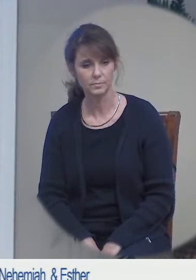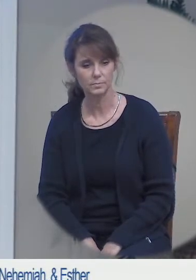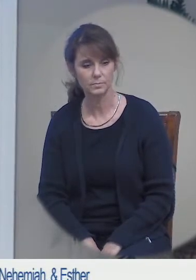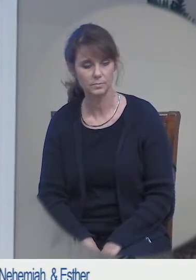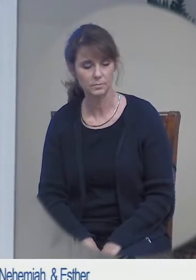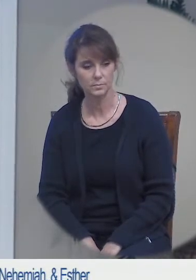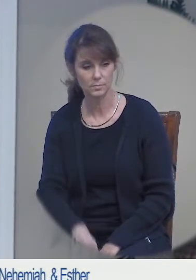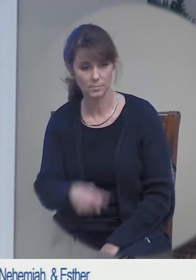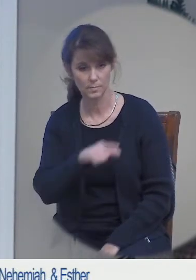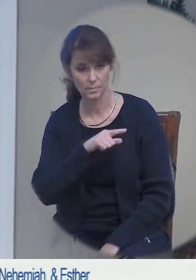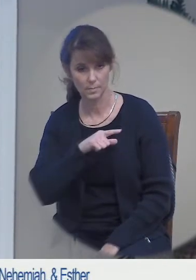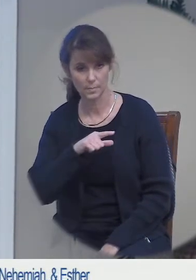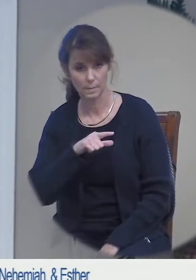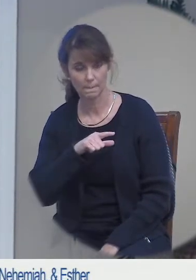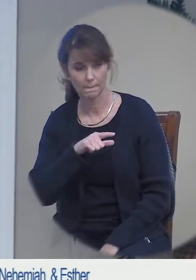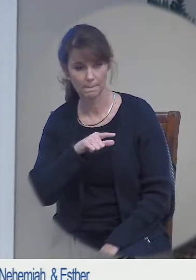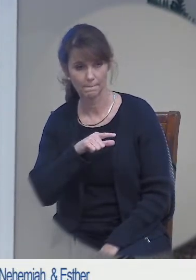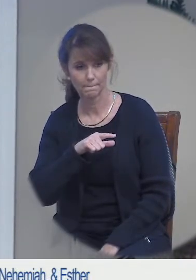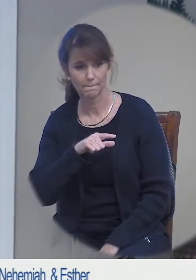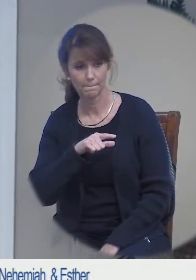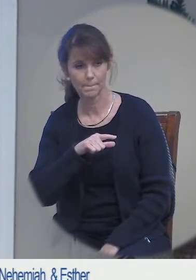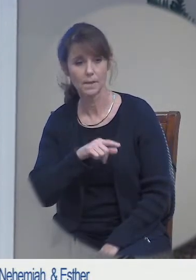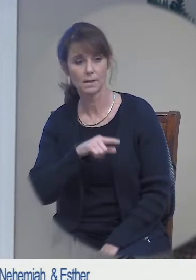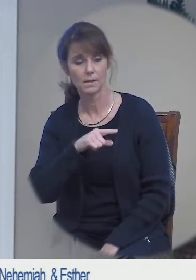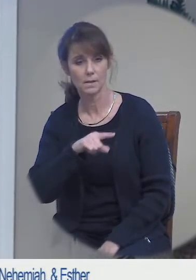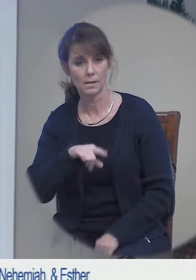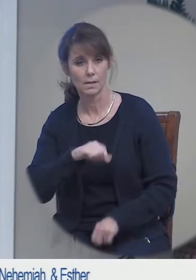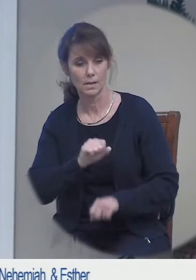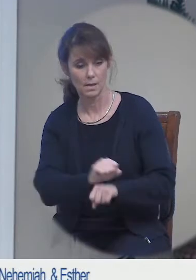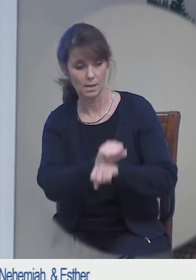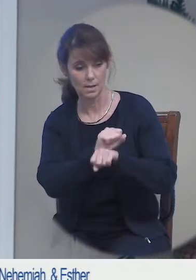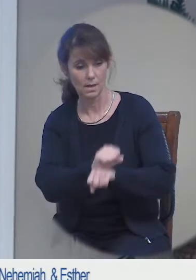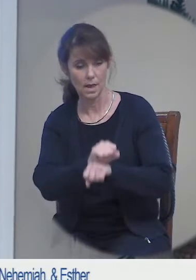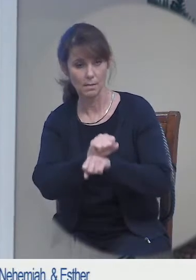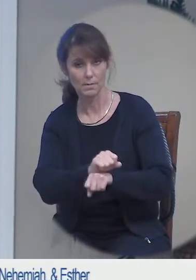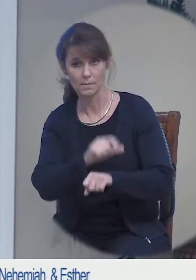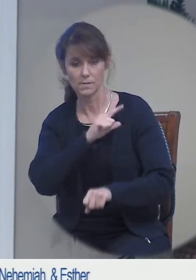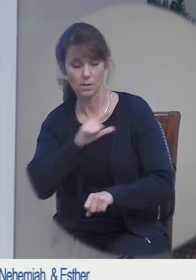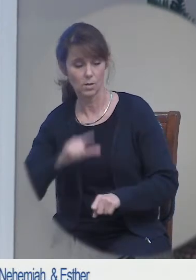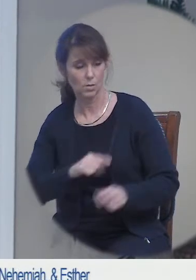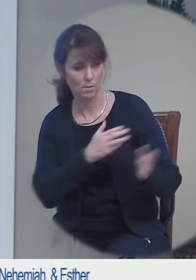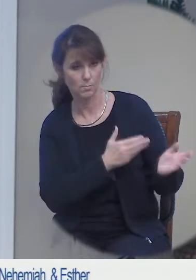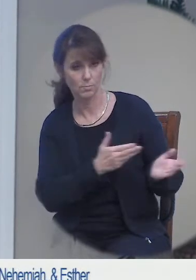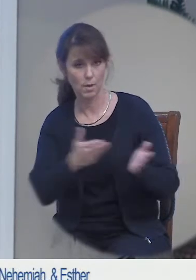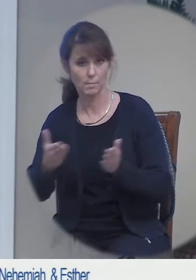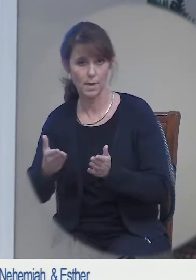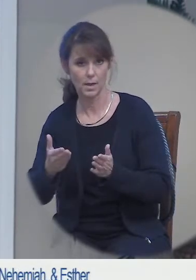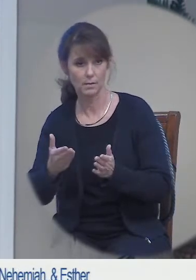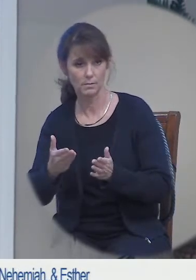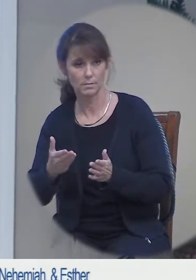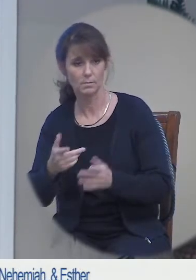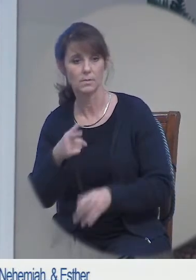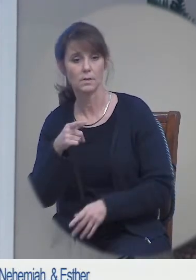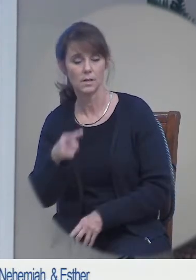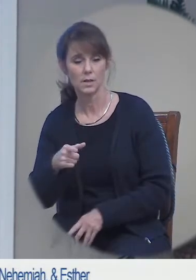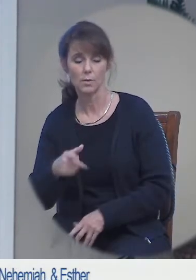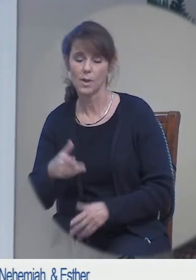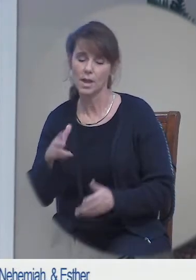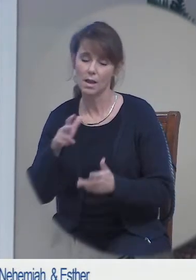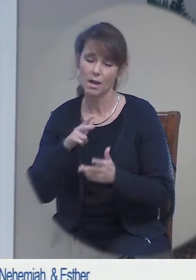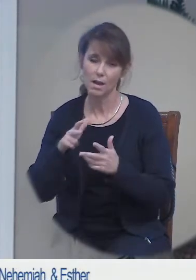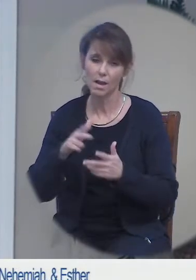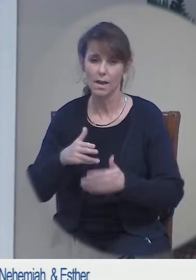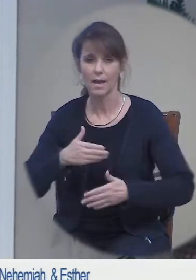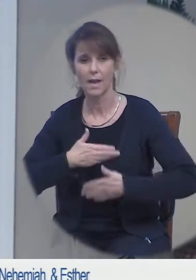It says, when the Lord brought back the captive ones of Zion, we were like those who dream. Then our mouths was filled with laughter and our tongue